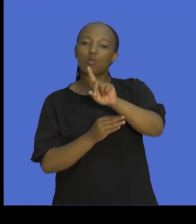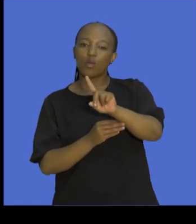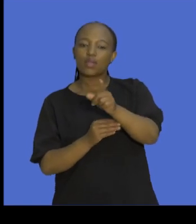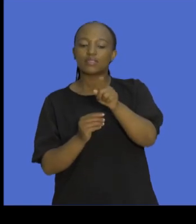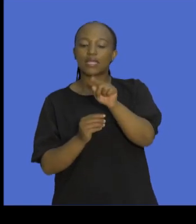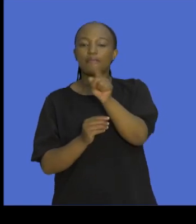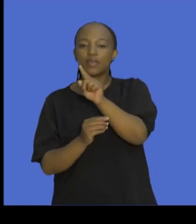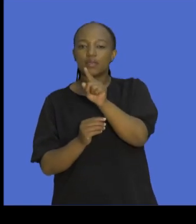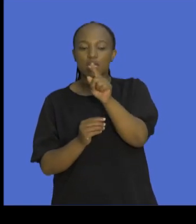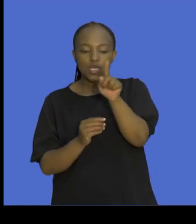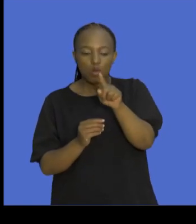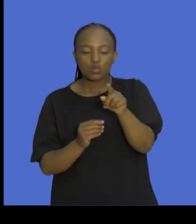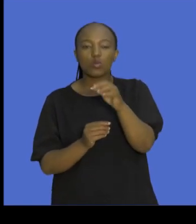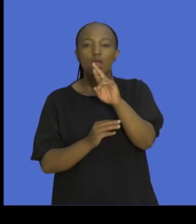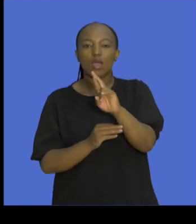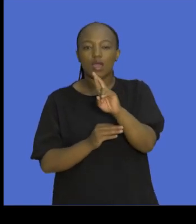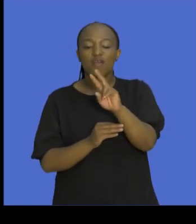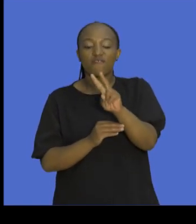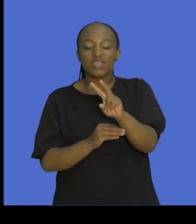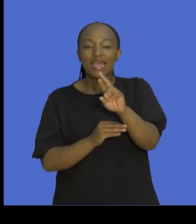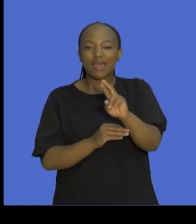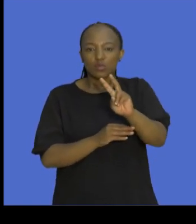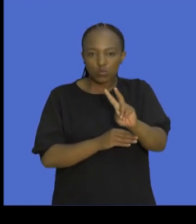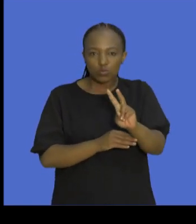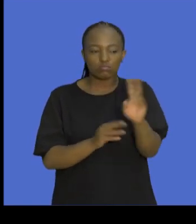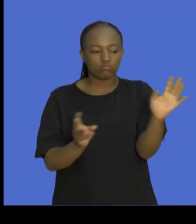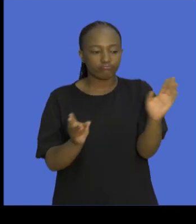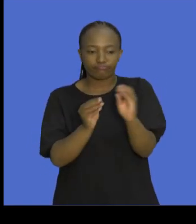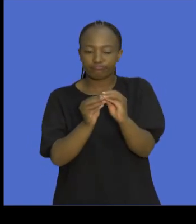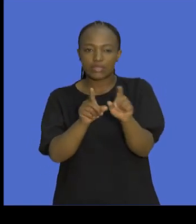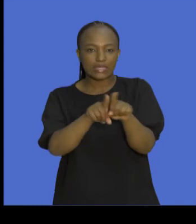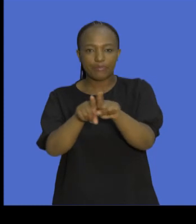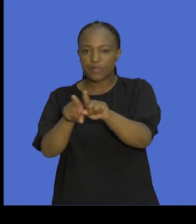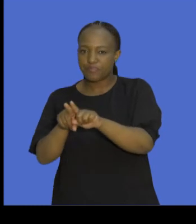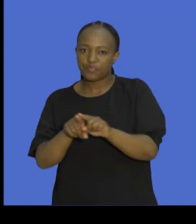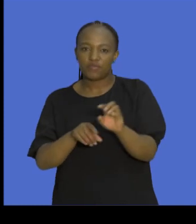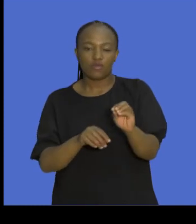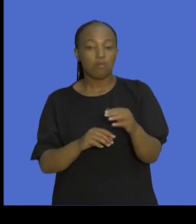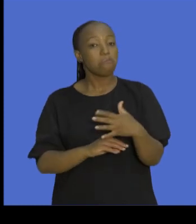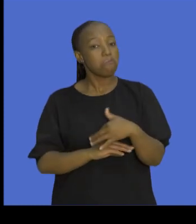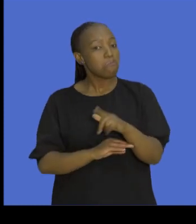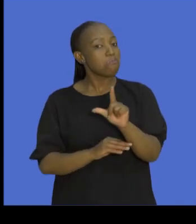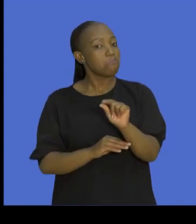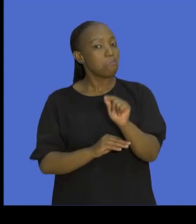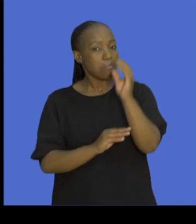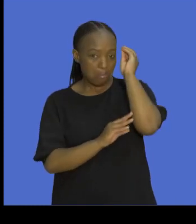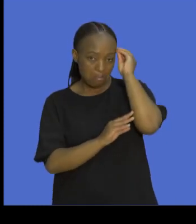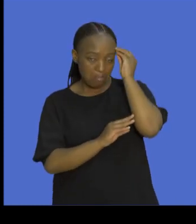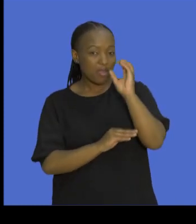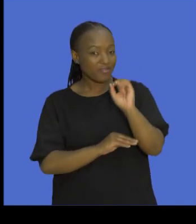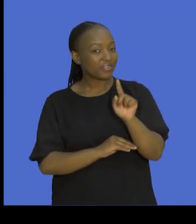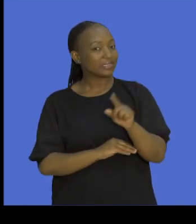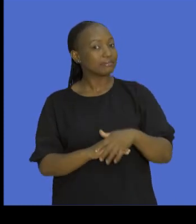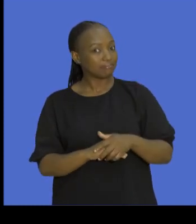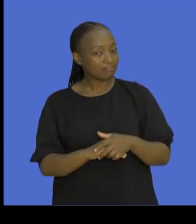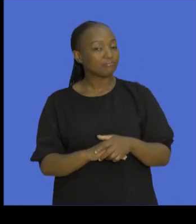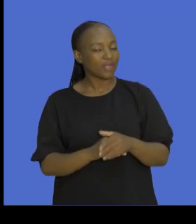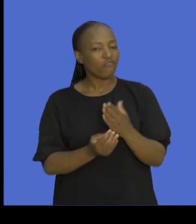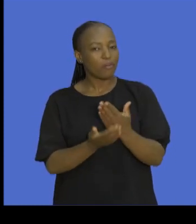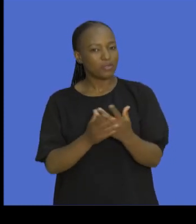is also equals to V across R2. Right, that's an interesting observation in as far